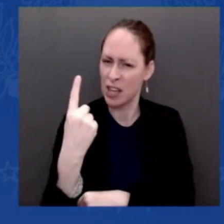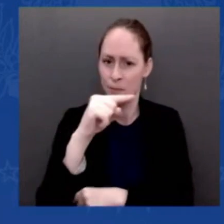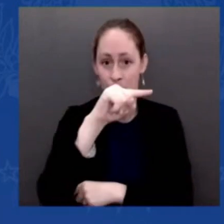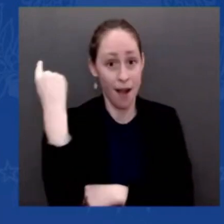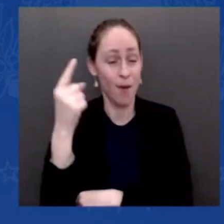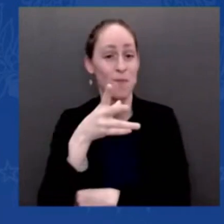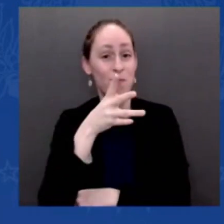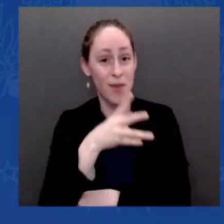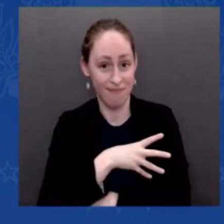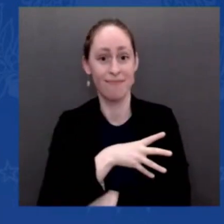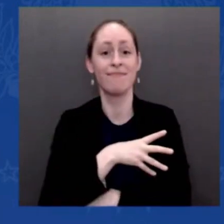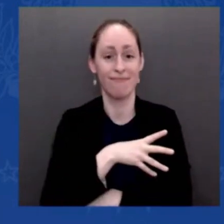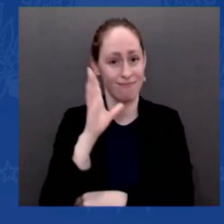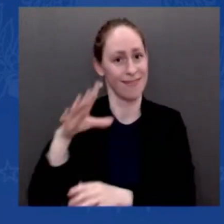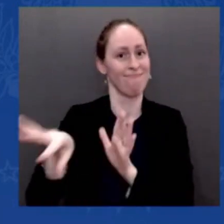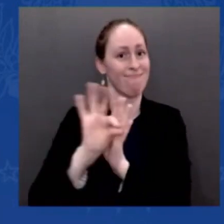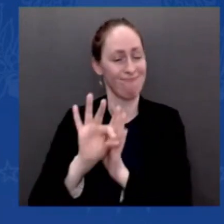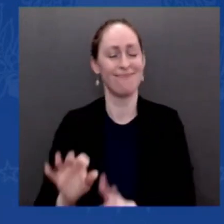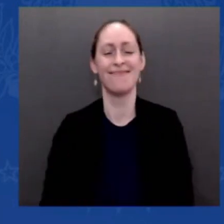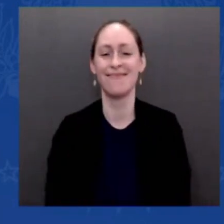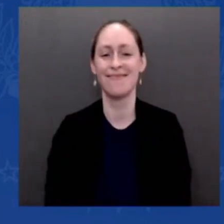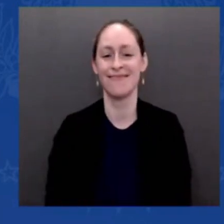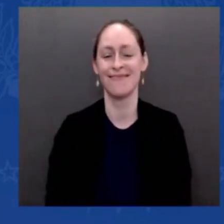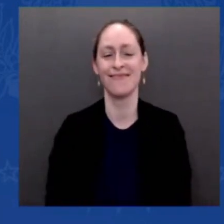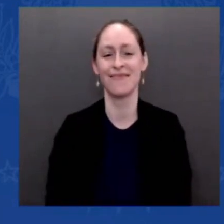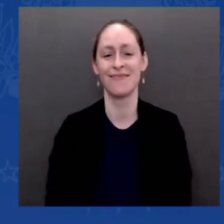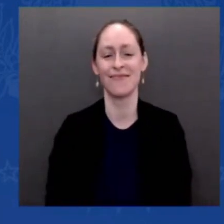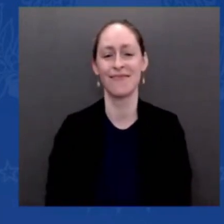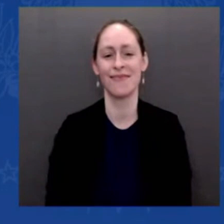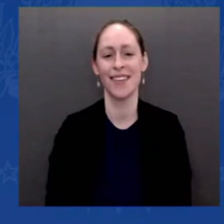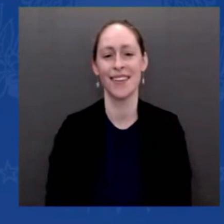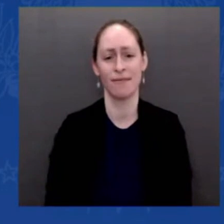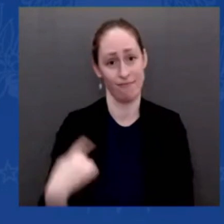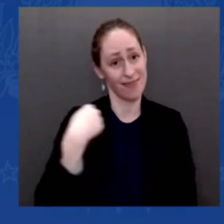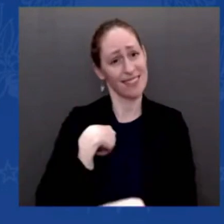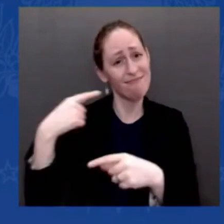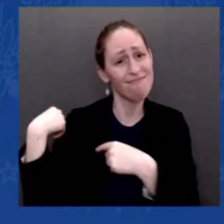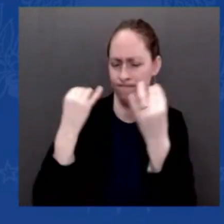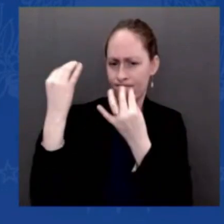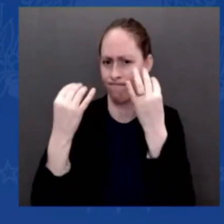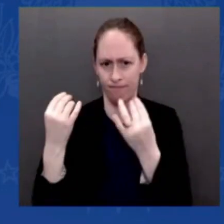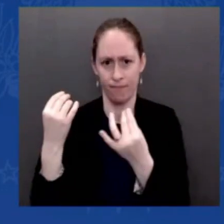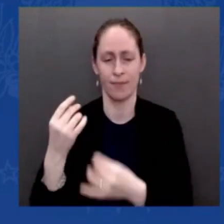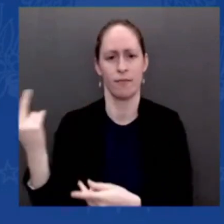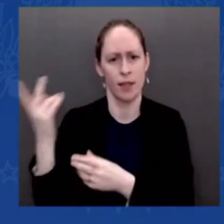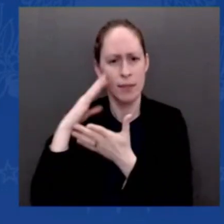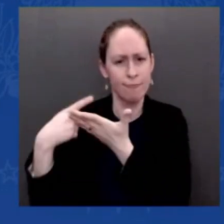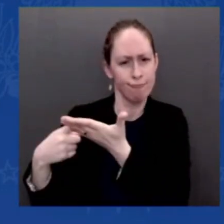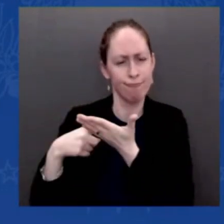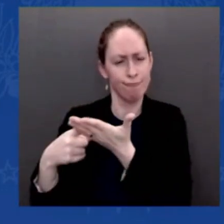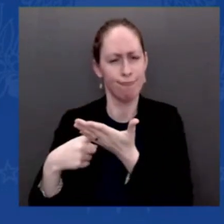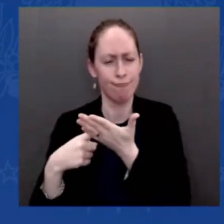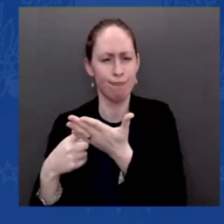view. I made that commitment during the campaign for president, and I will keep that commitment. Once I select a